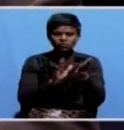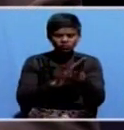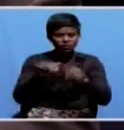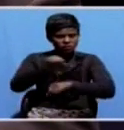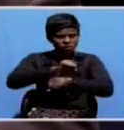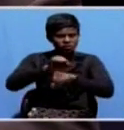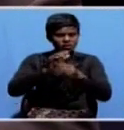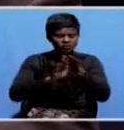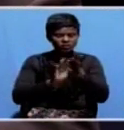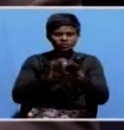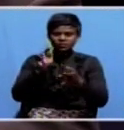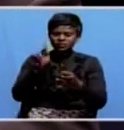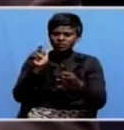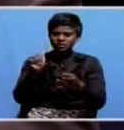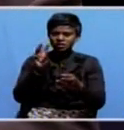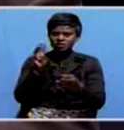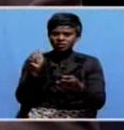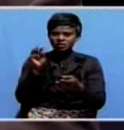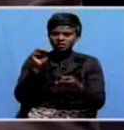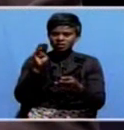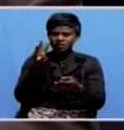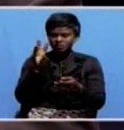active school